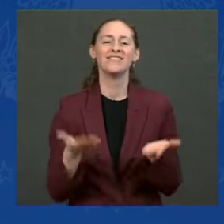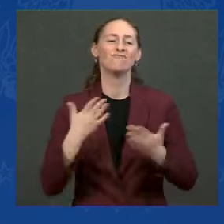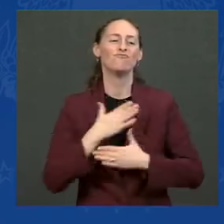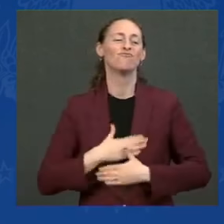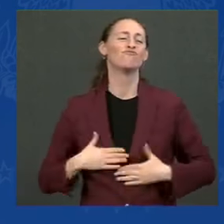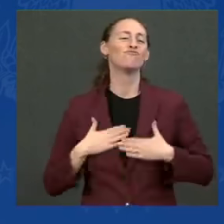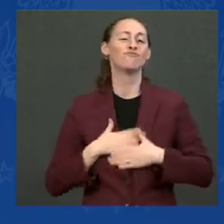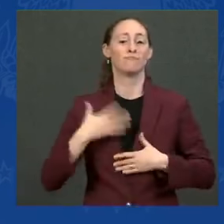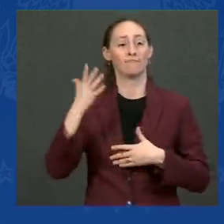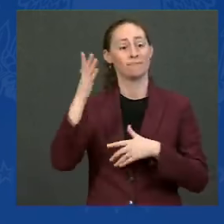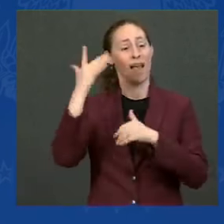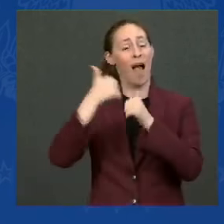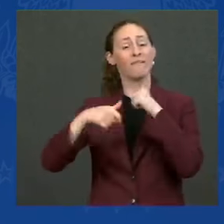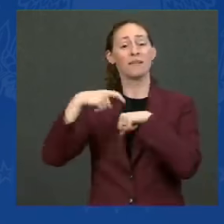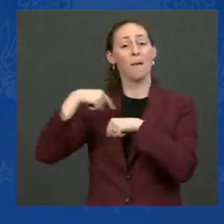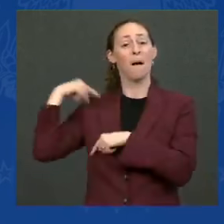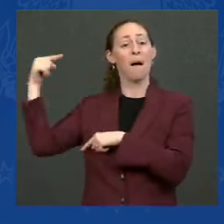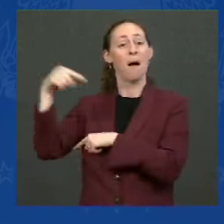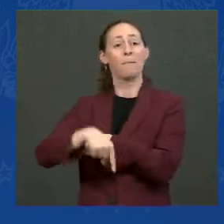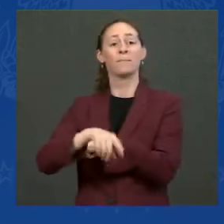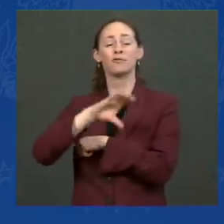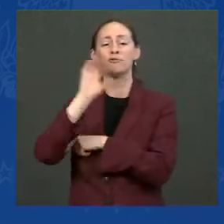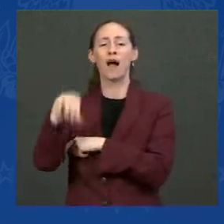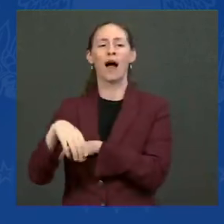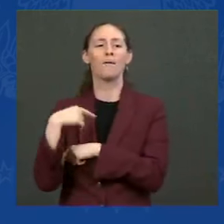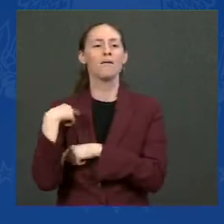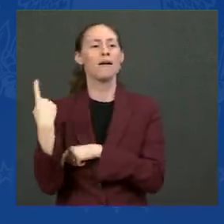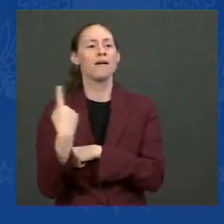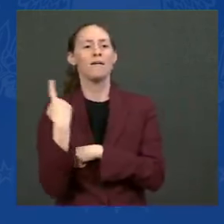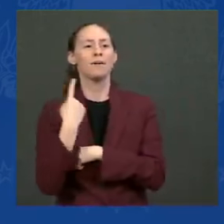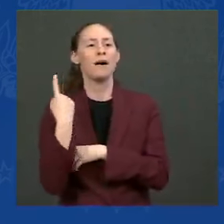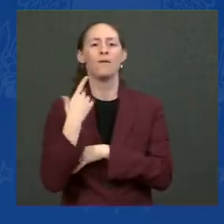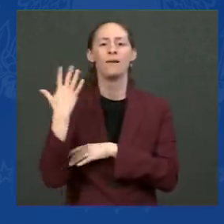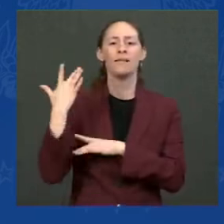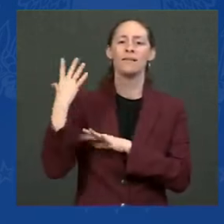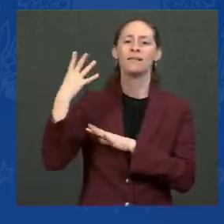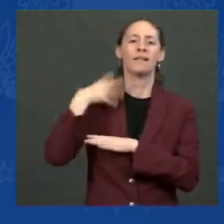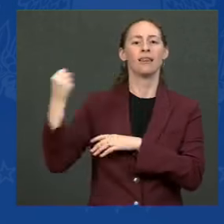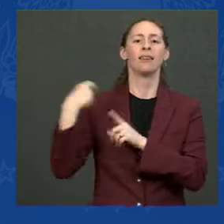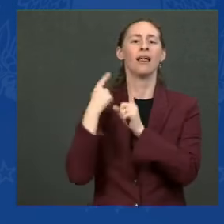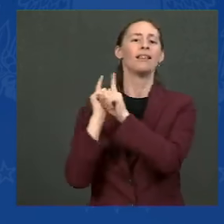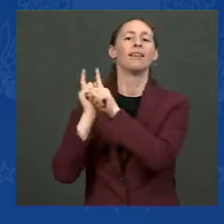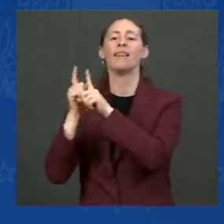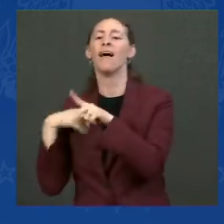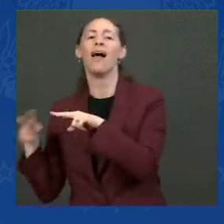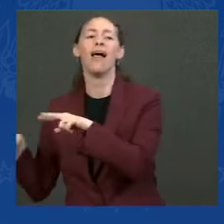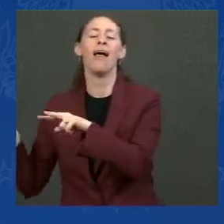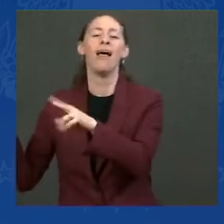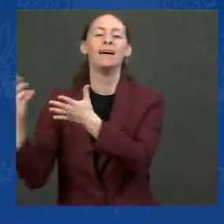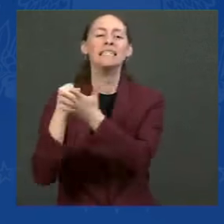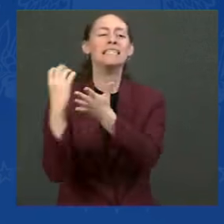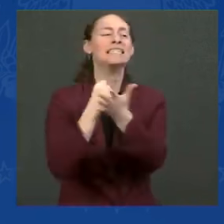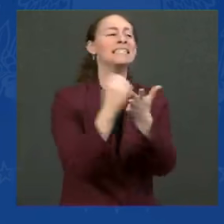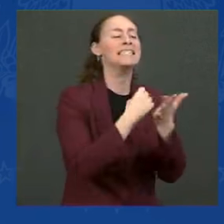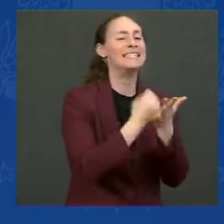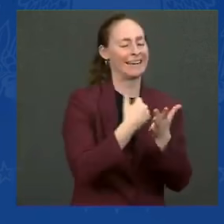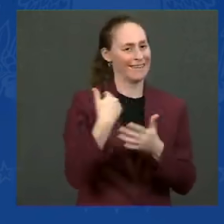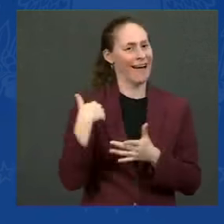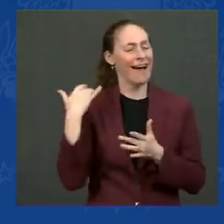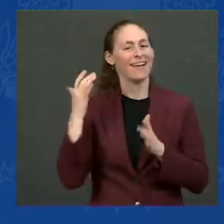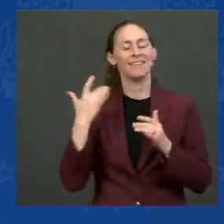there's somebody I want to steal and bring back to Washington, Gov. I've done it a couple times, you know. Any rate,